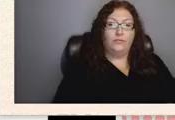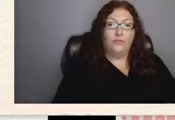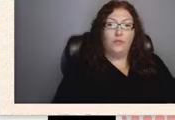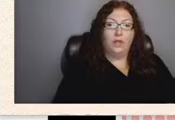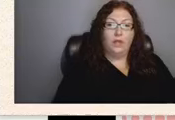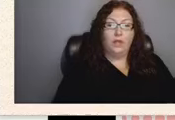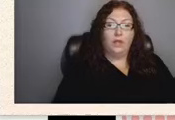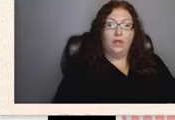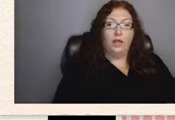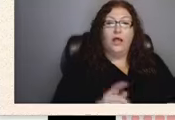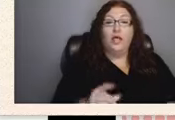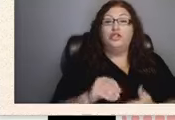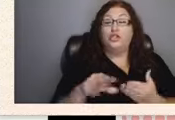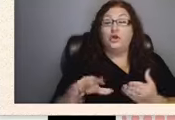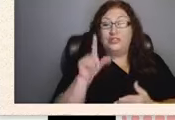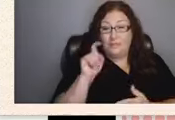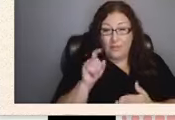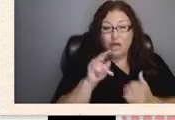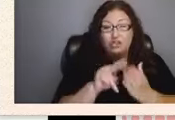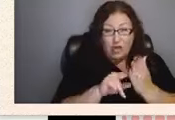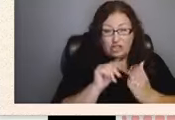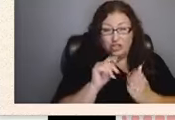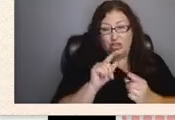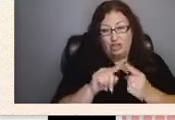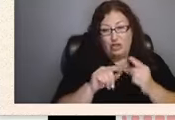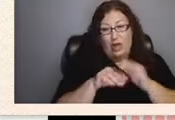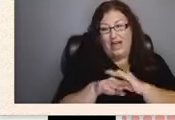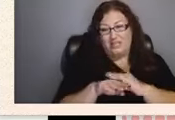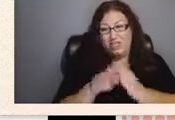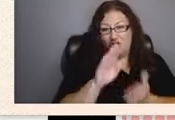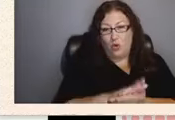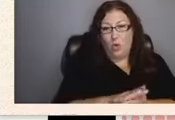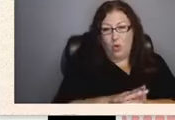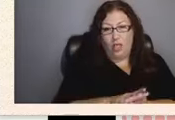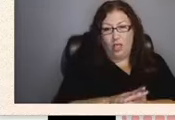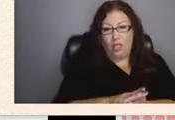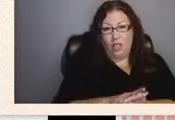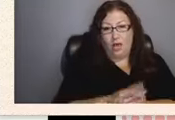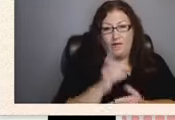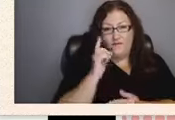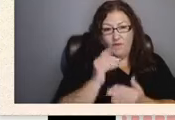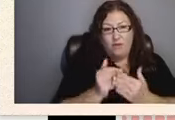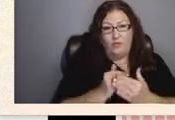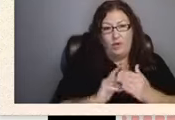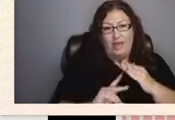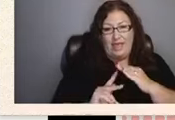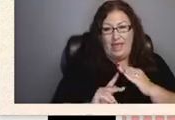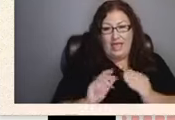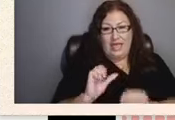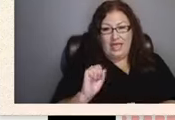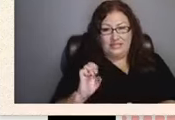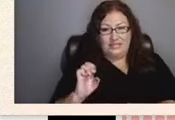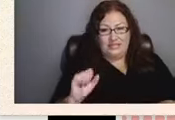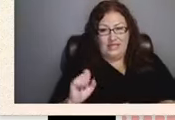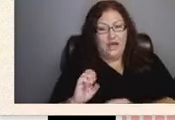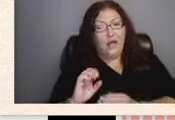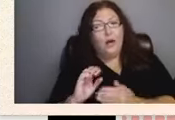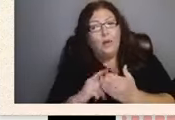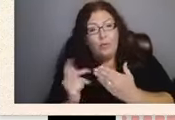And then students must register to access school for the pre-K ESE program. And